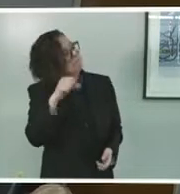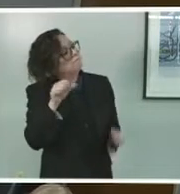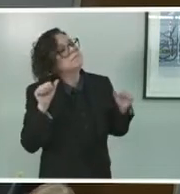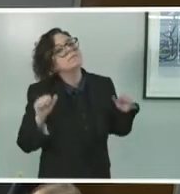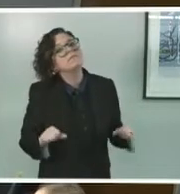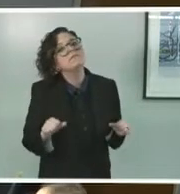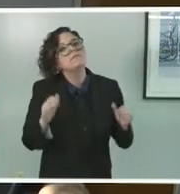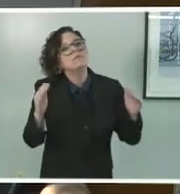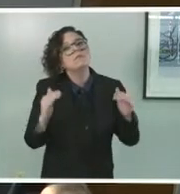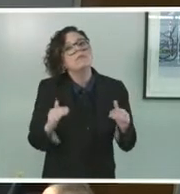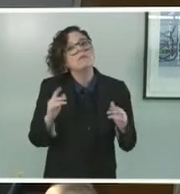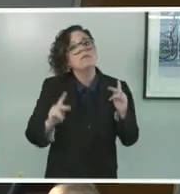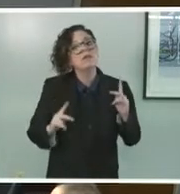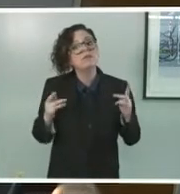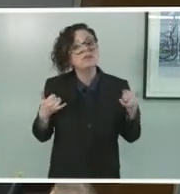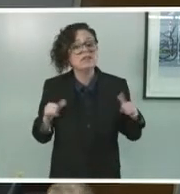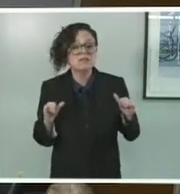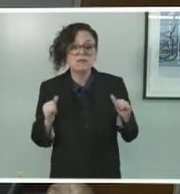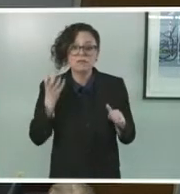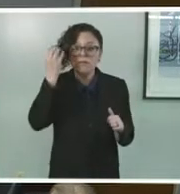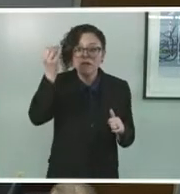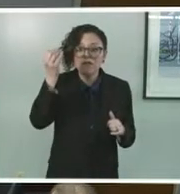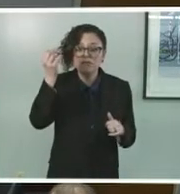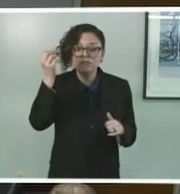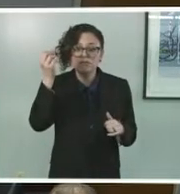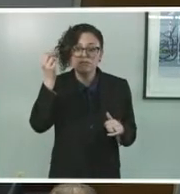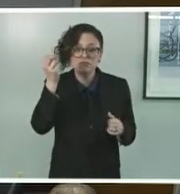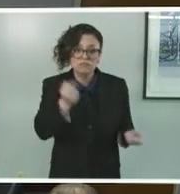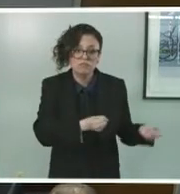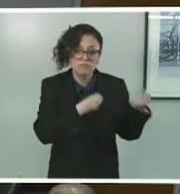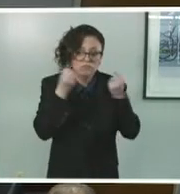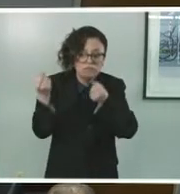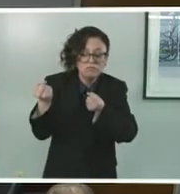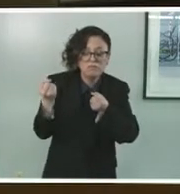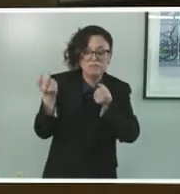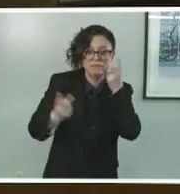people still travel to see family? I think it depends.